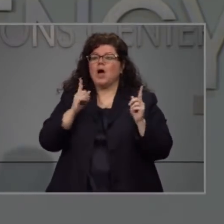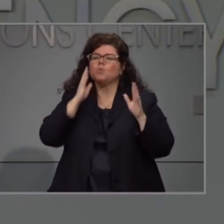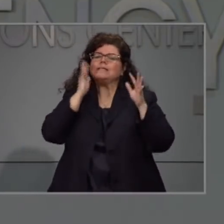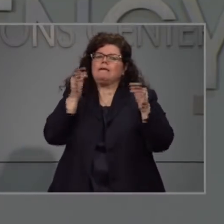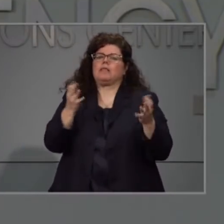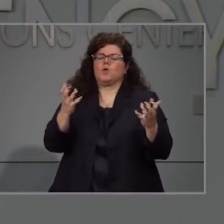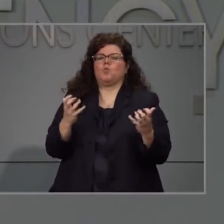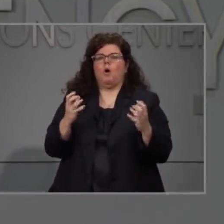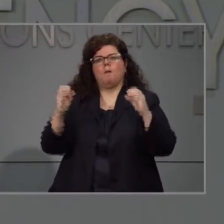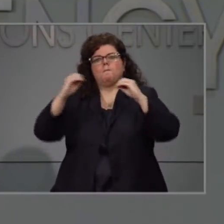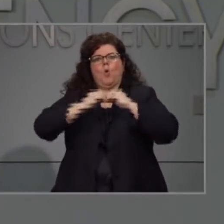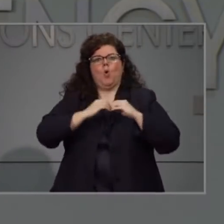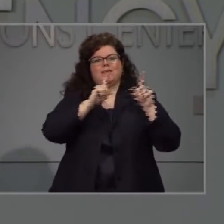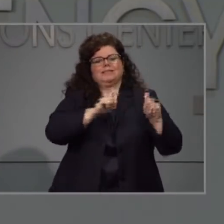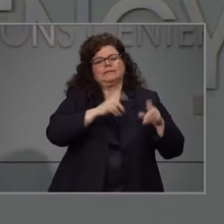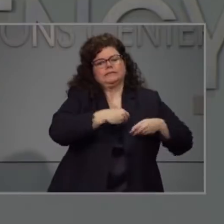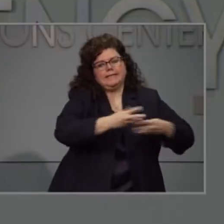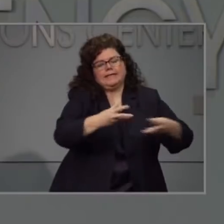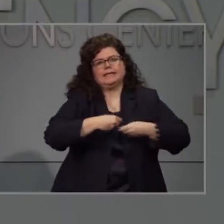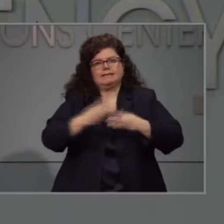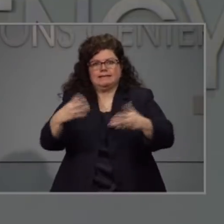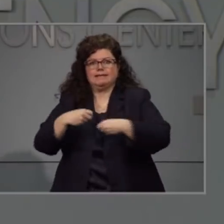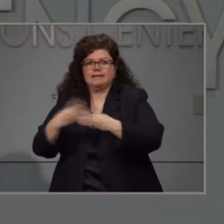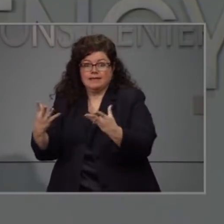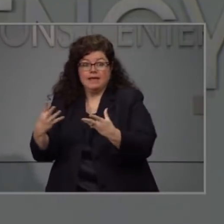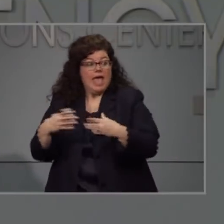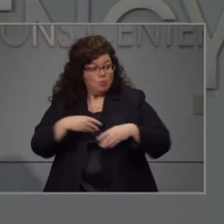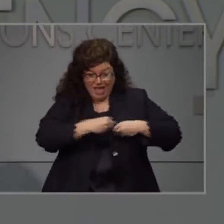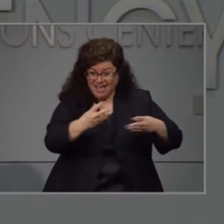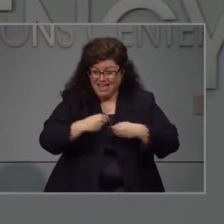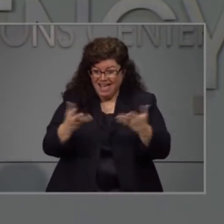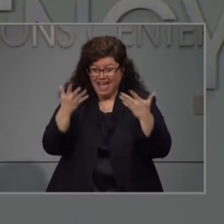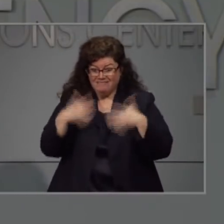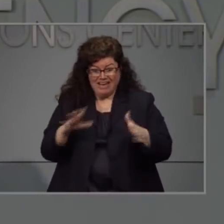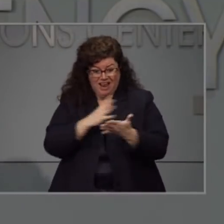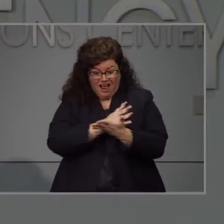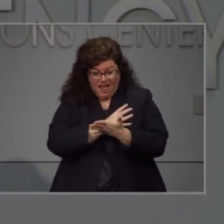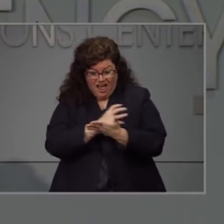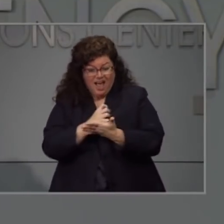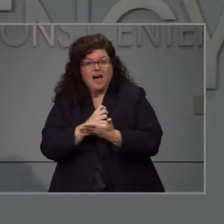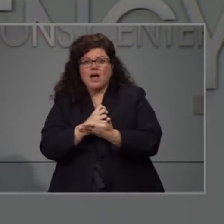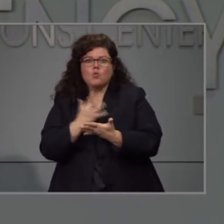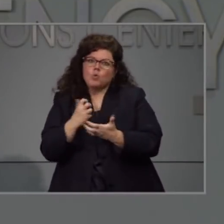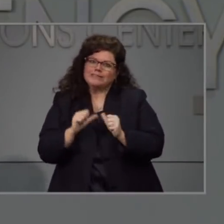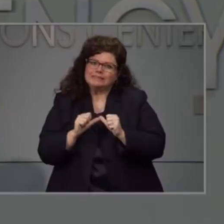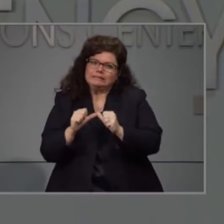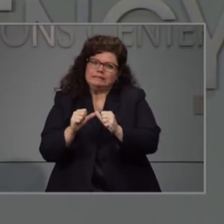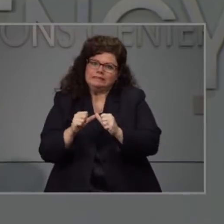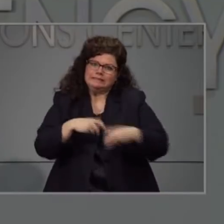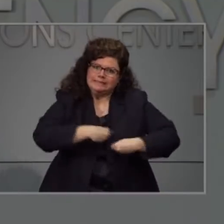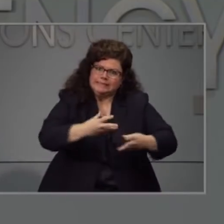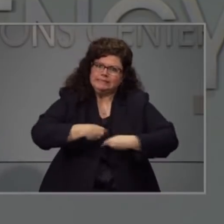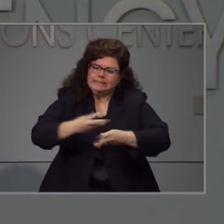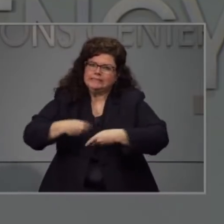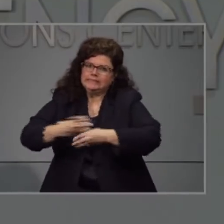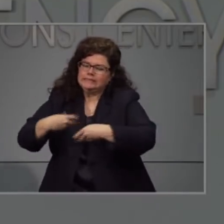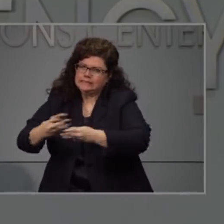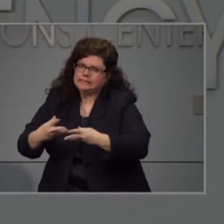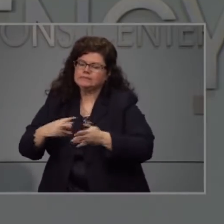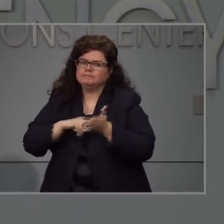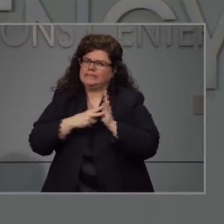see even more testing, and then we have to sustain that testing. And so we will continue to do that work with our